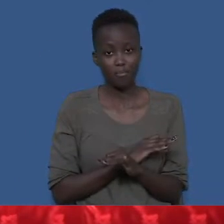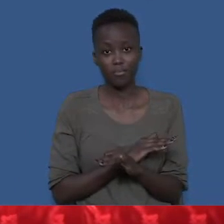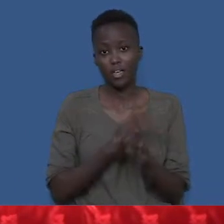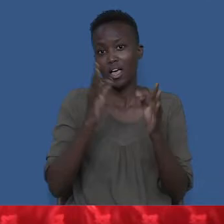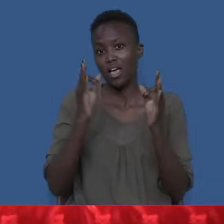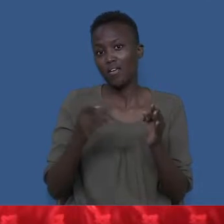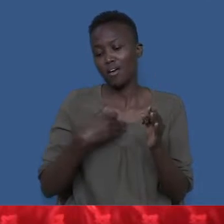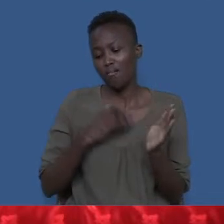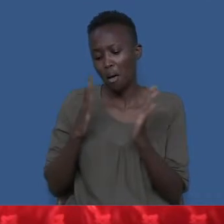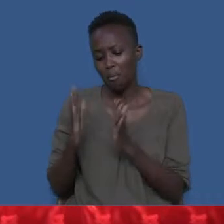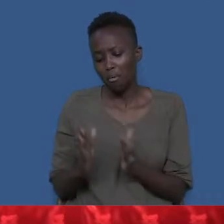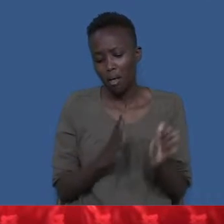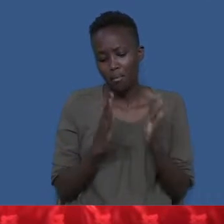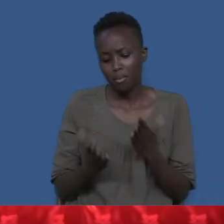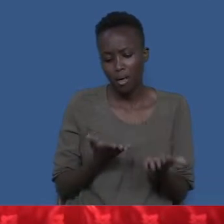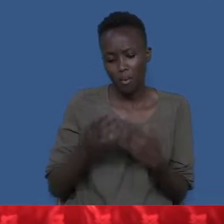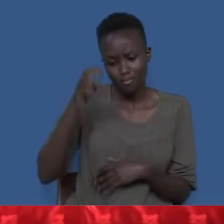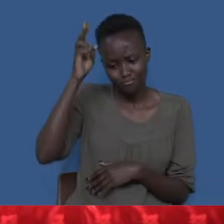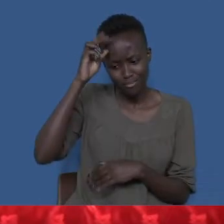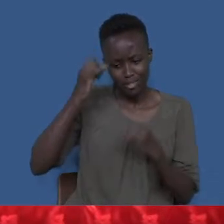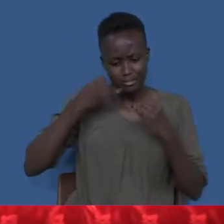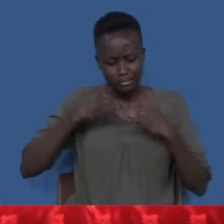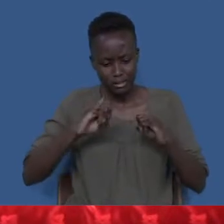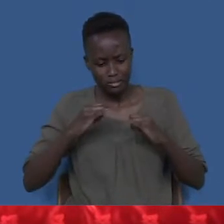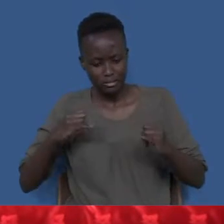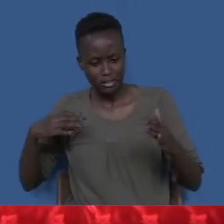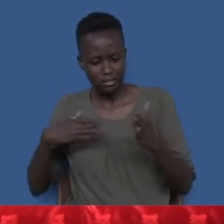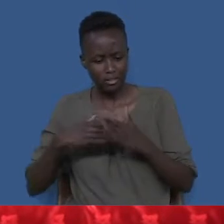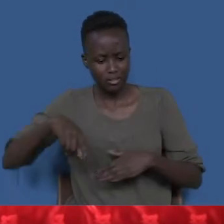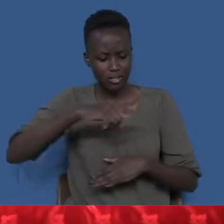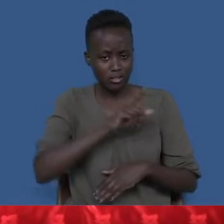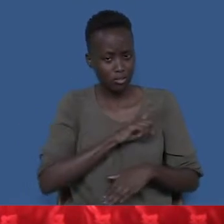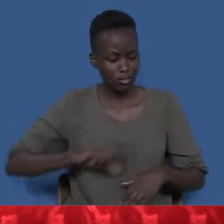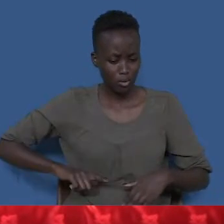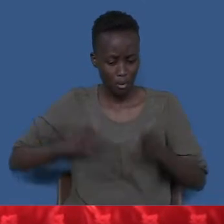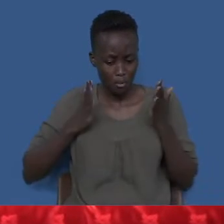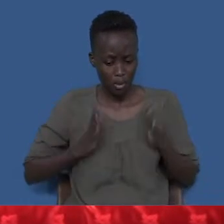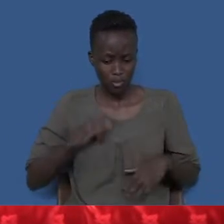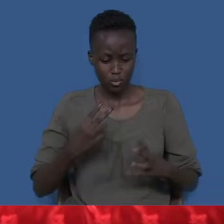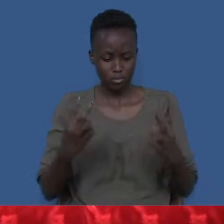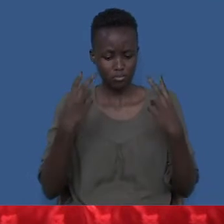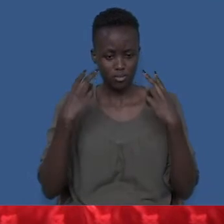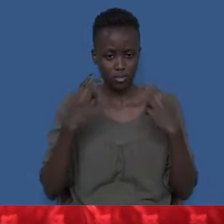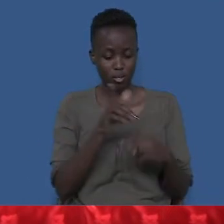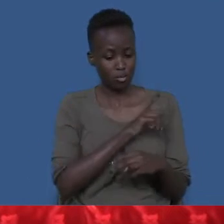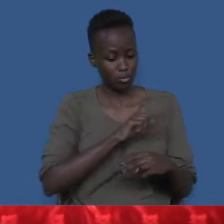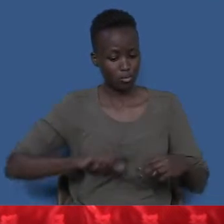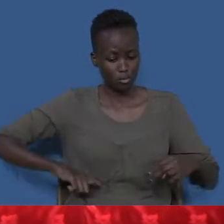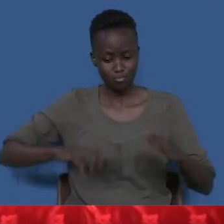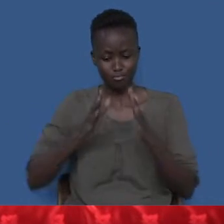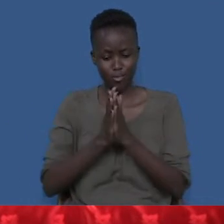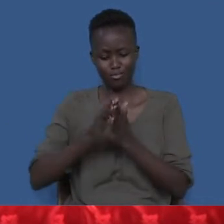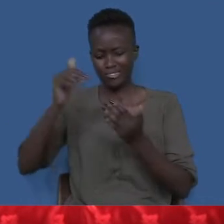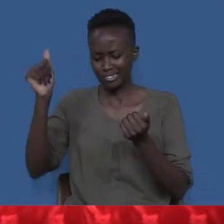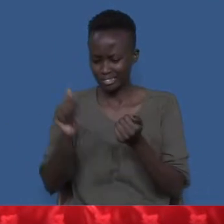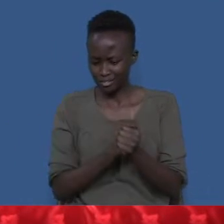If there are plottings the enemy is staging against us, Lord, anyone hearing us, we pray that you may thwart